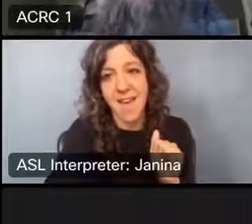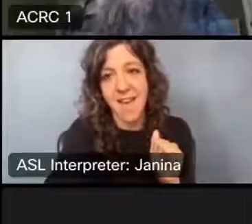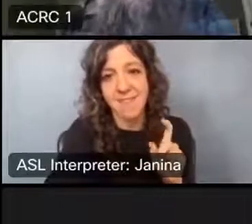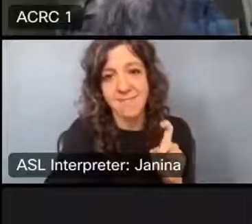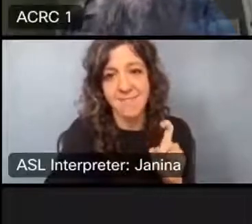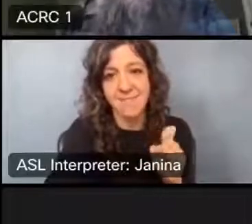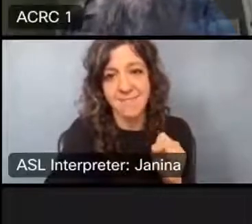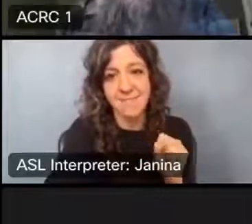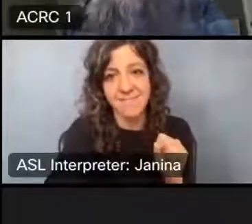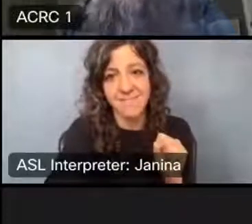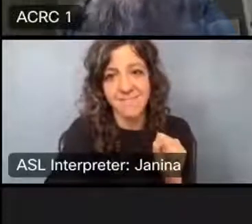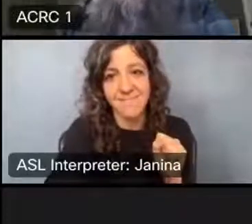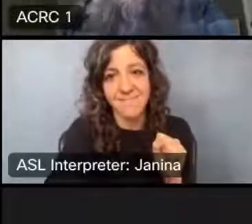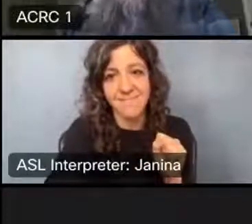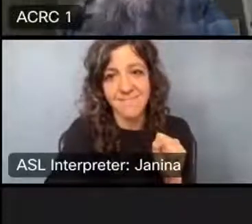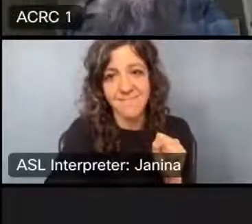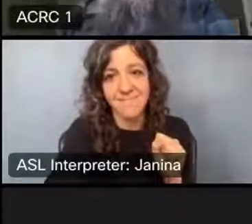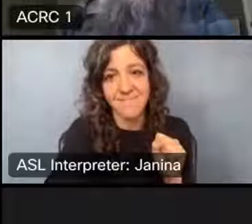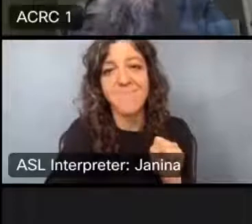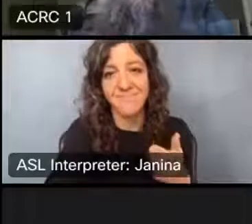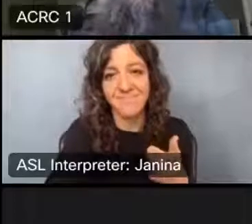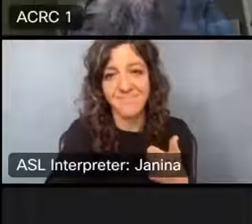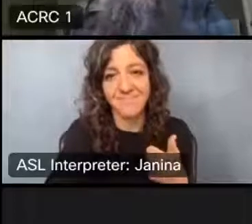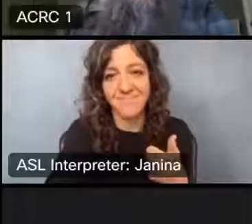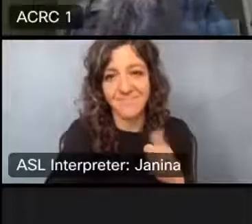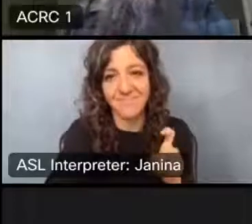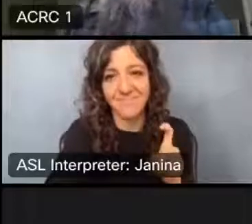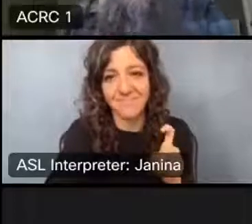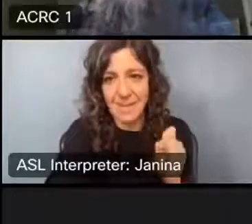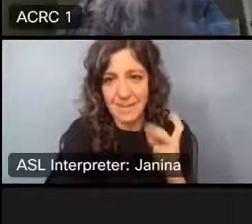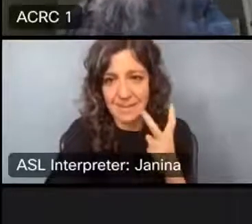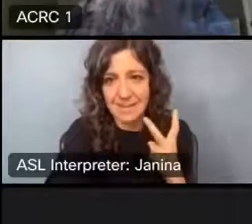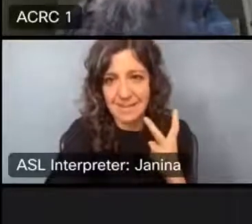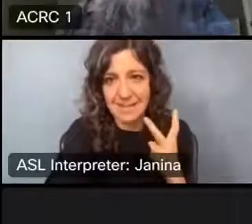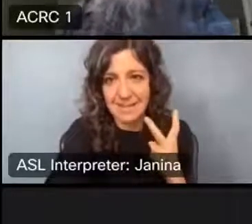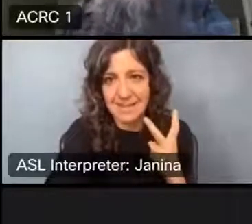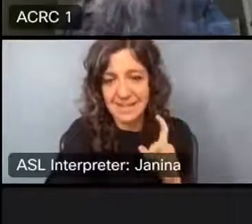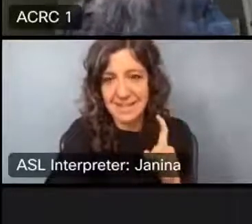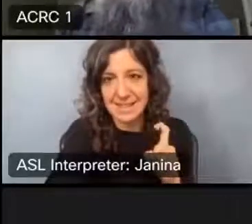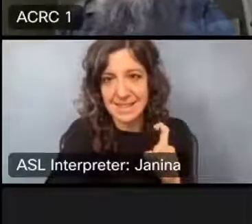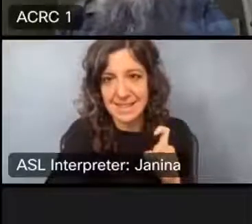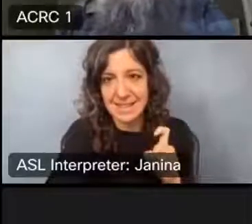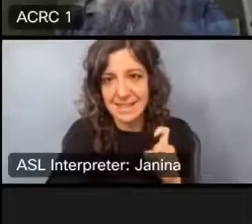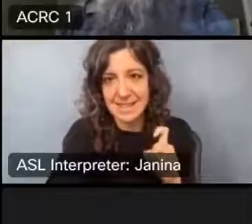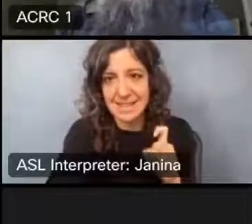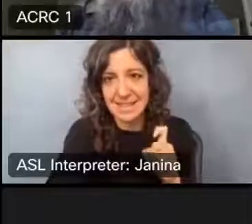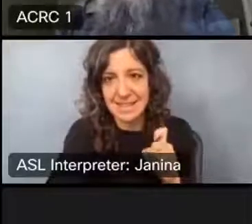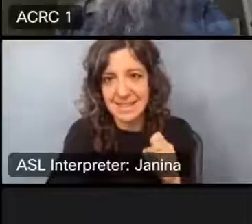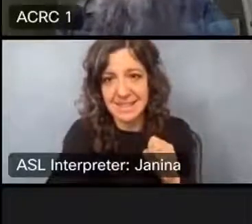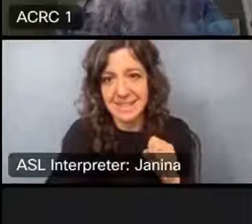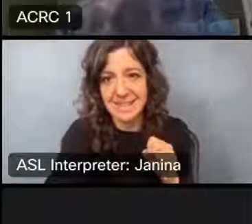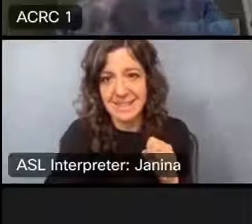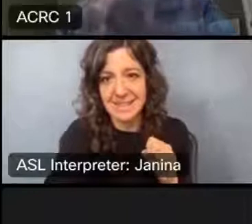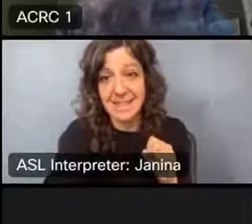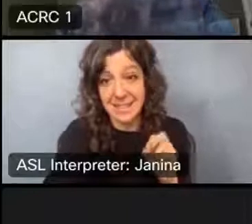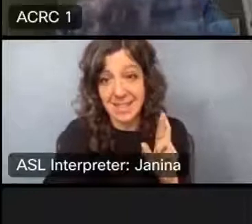from the Department of Developmental Services about what their expectations are of the regional center as it relates to the review of the employment